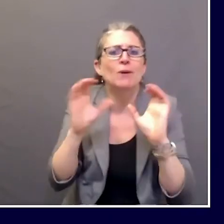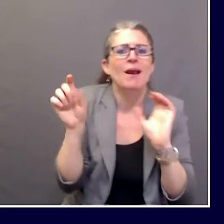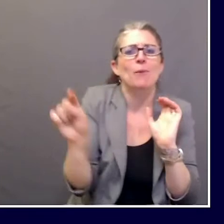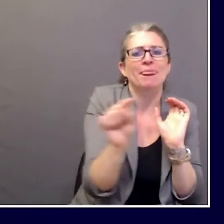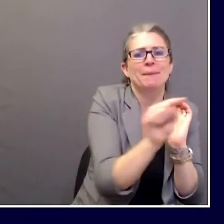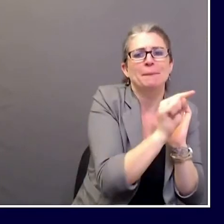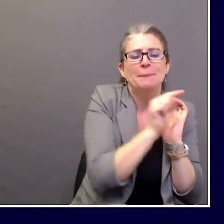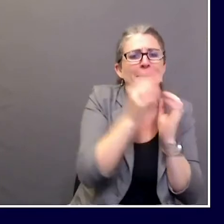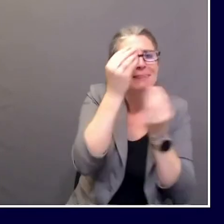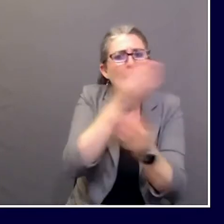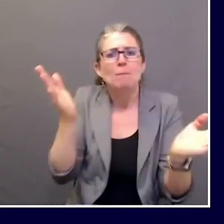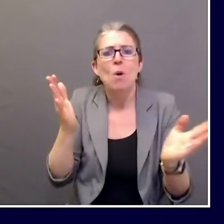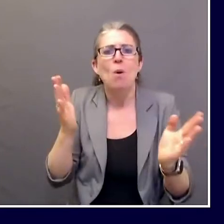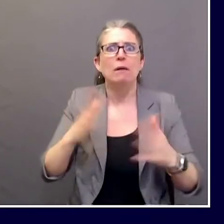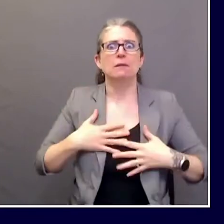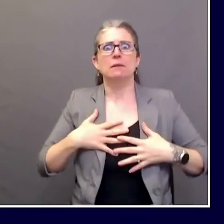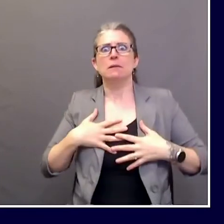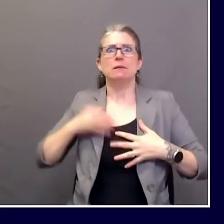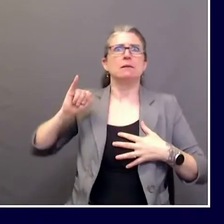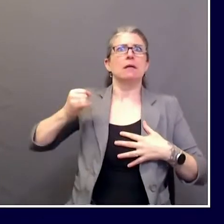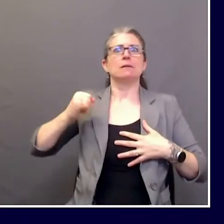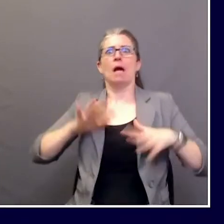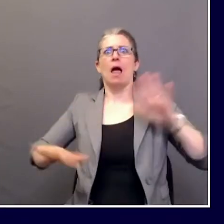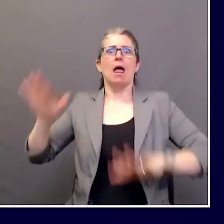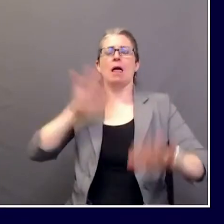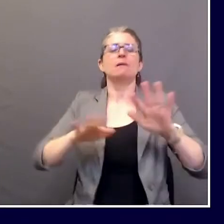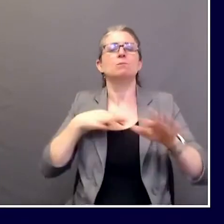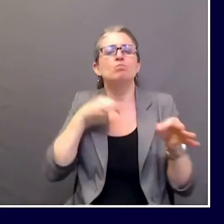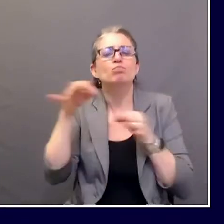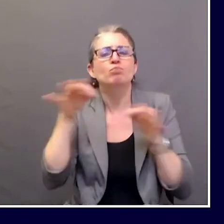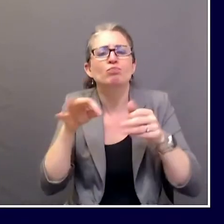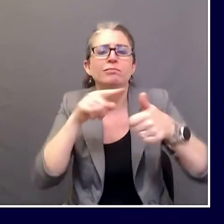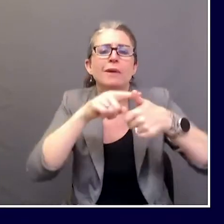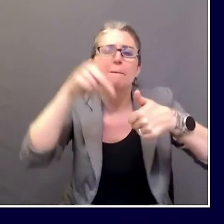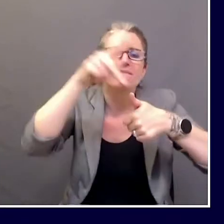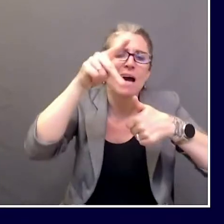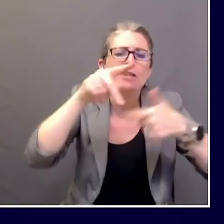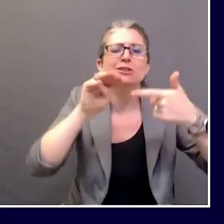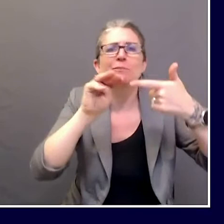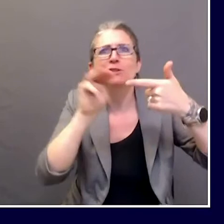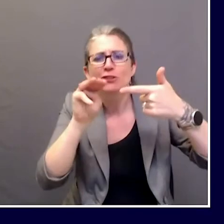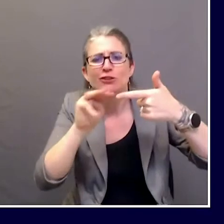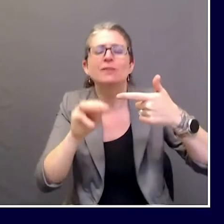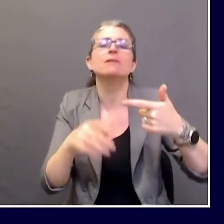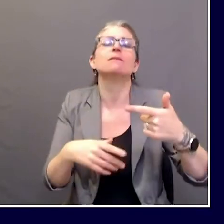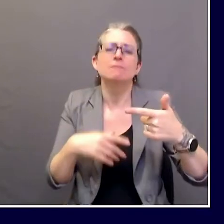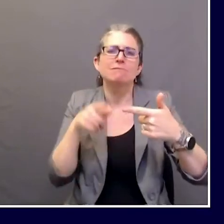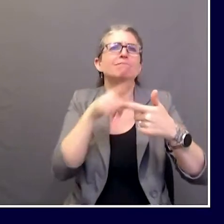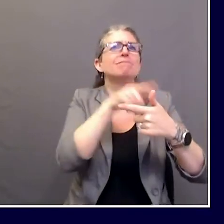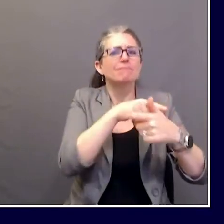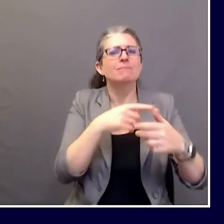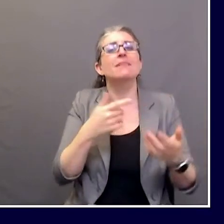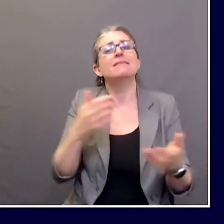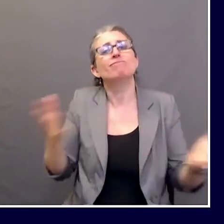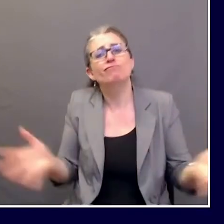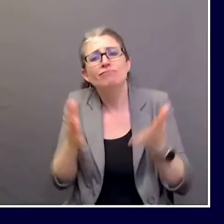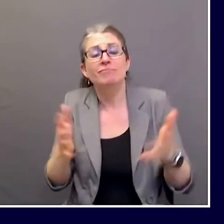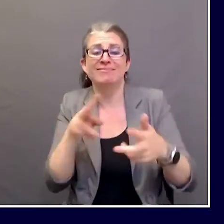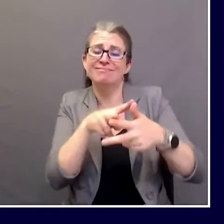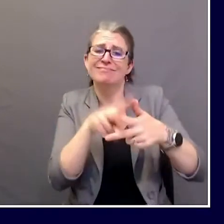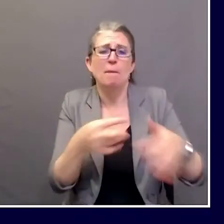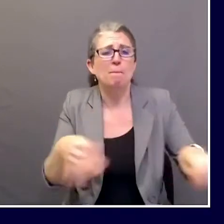effective in preventing people from getting sick, preventing people from dying of COVID-19.